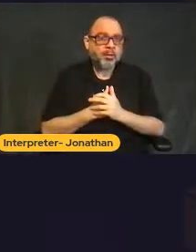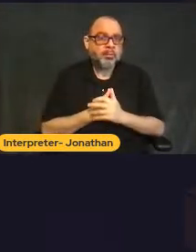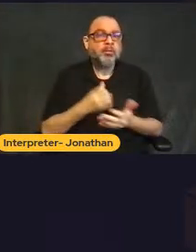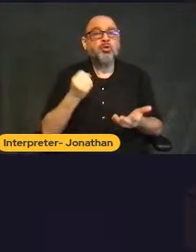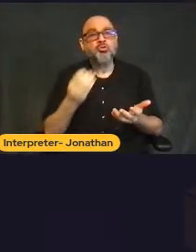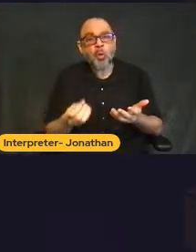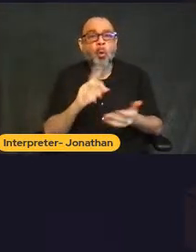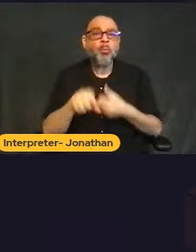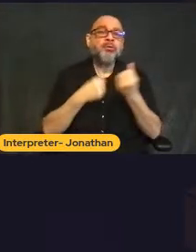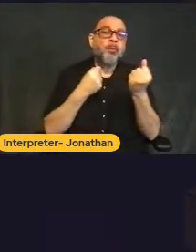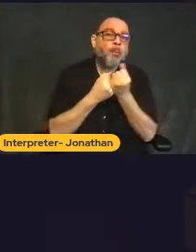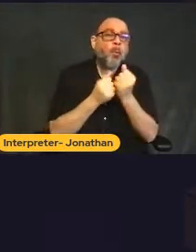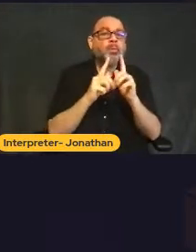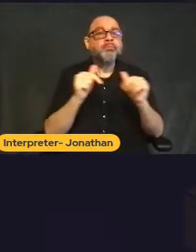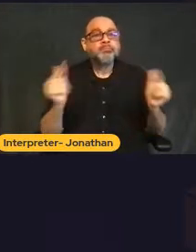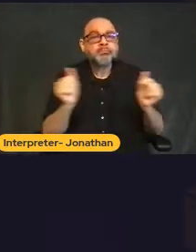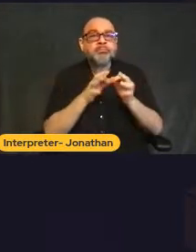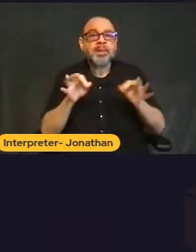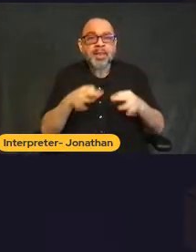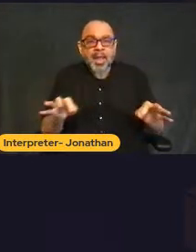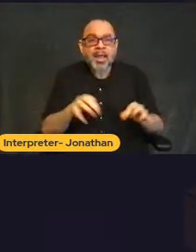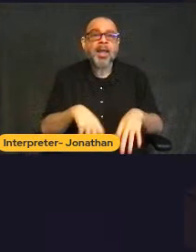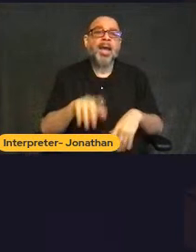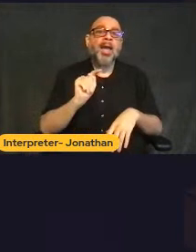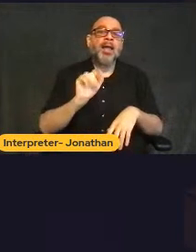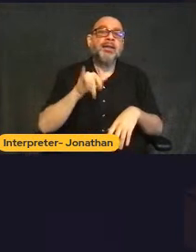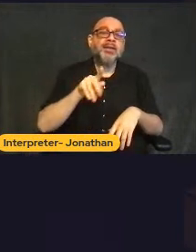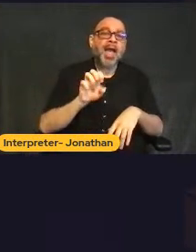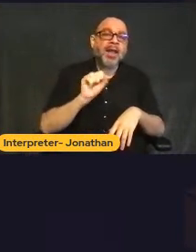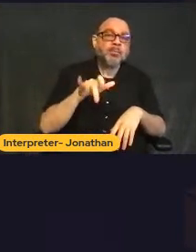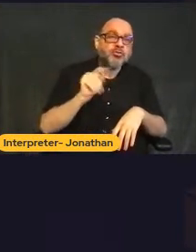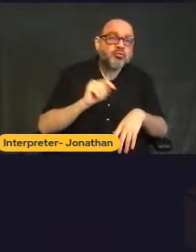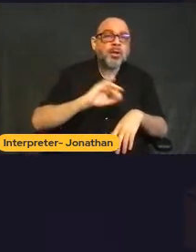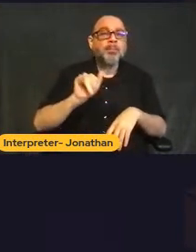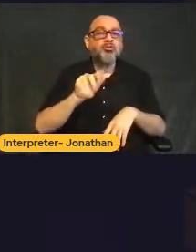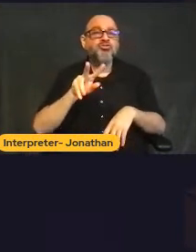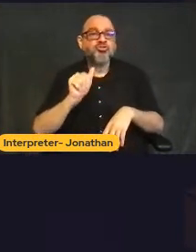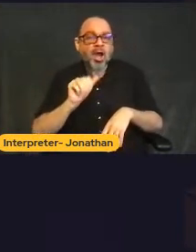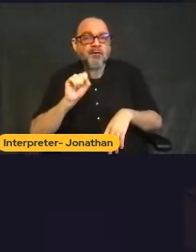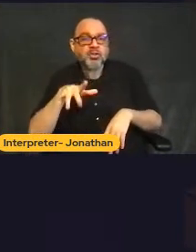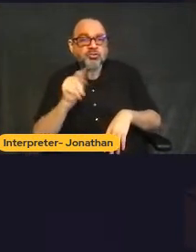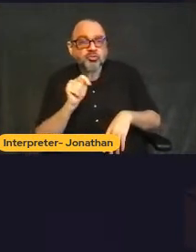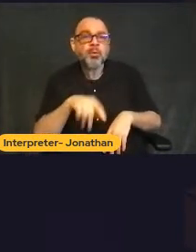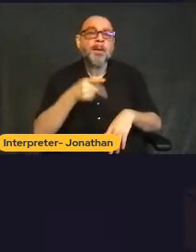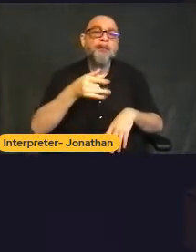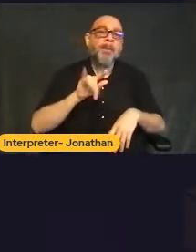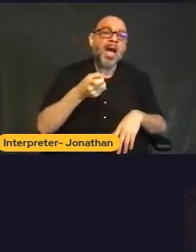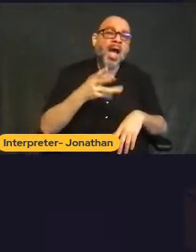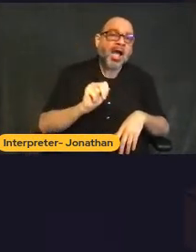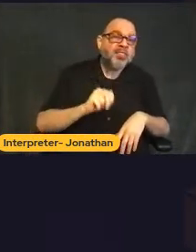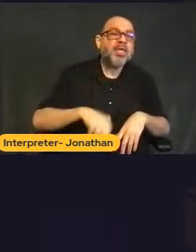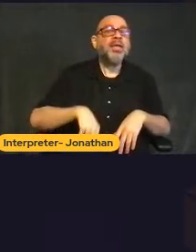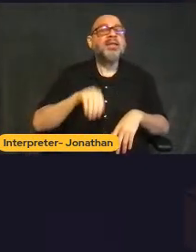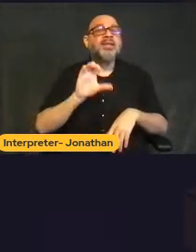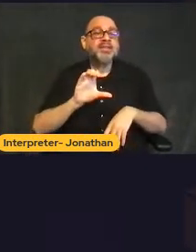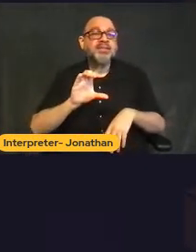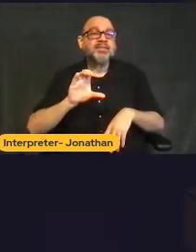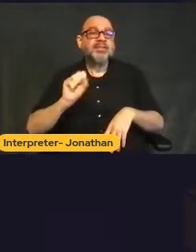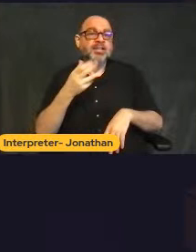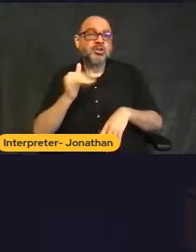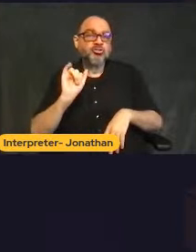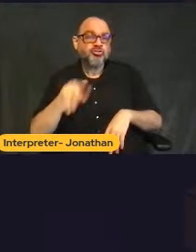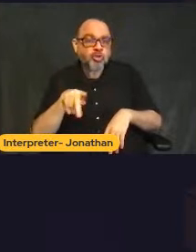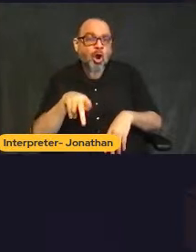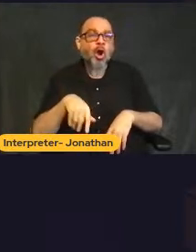supports multiple languages: TypeScript, JavaScript, Python, C#, and as of beginning of